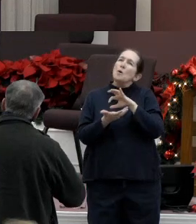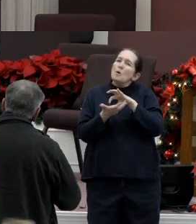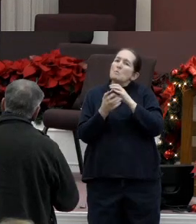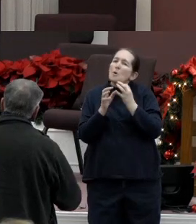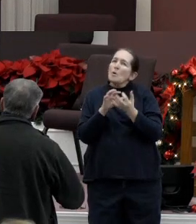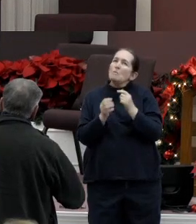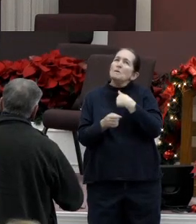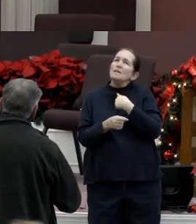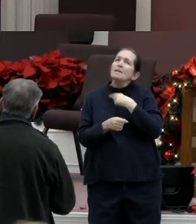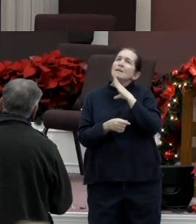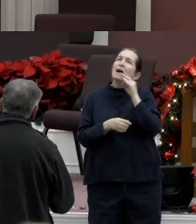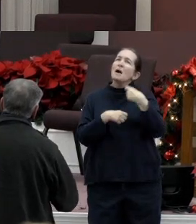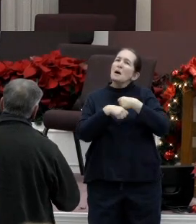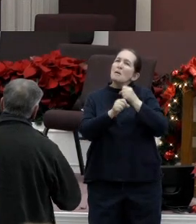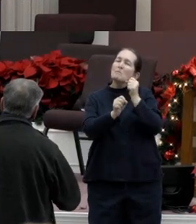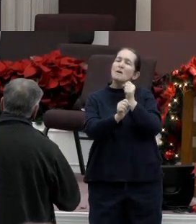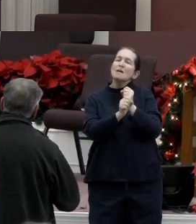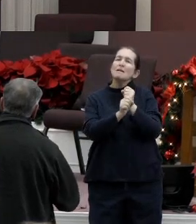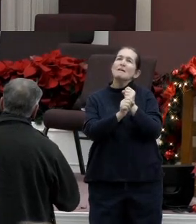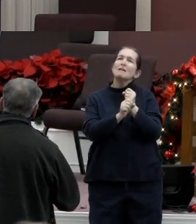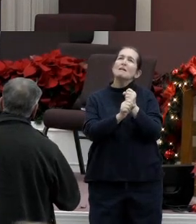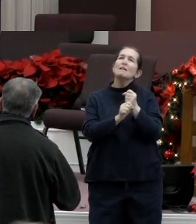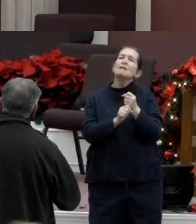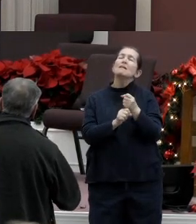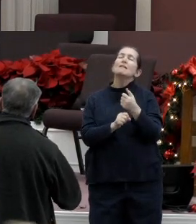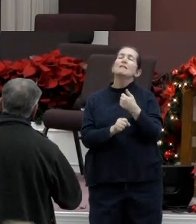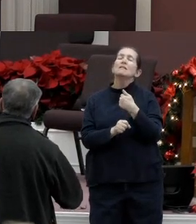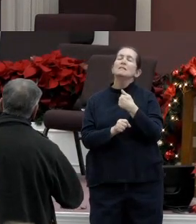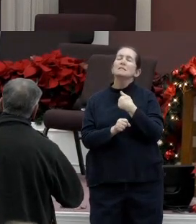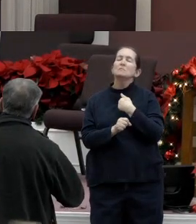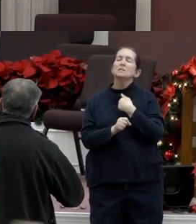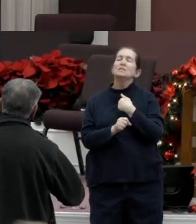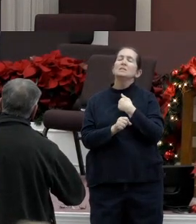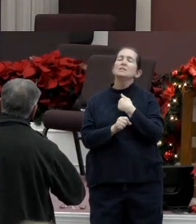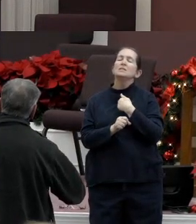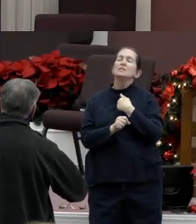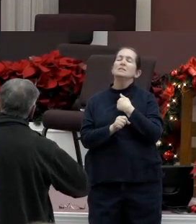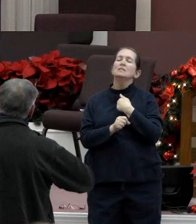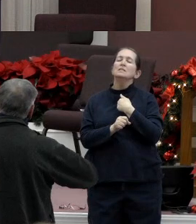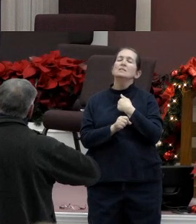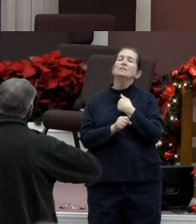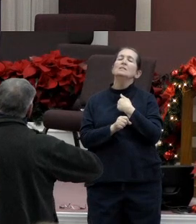clay. Mold me and make me